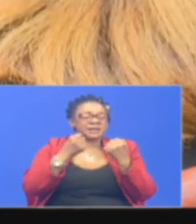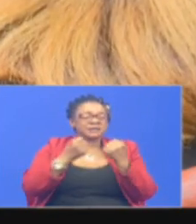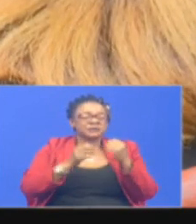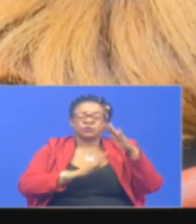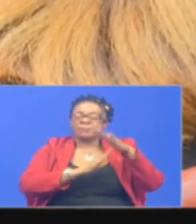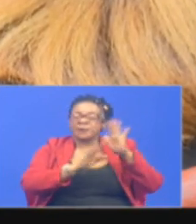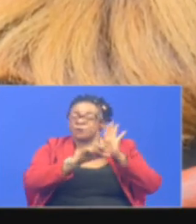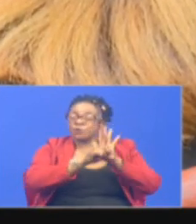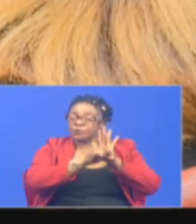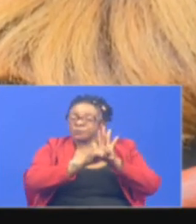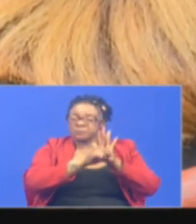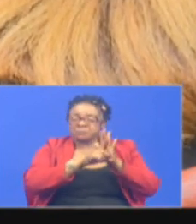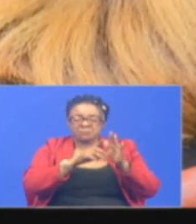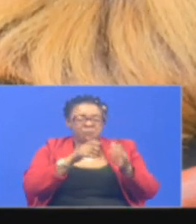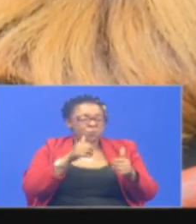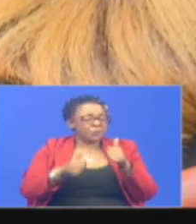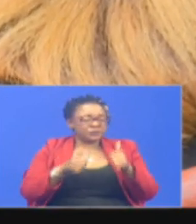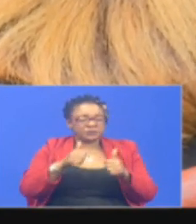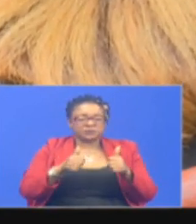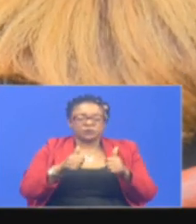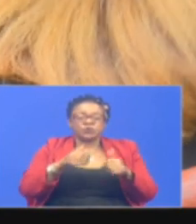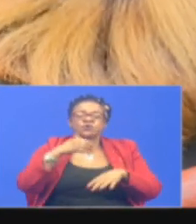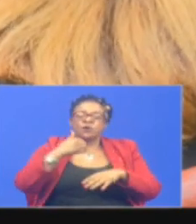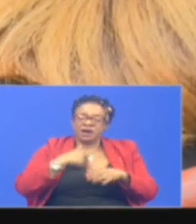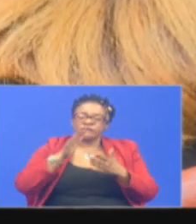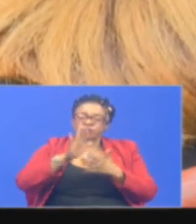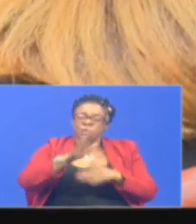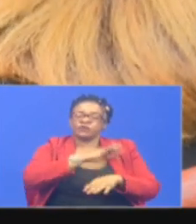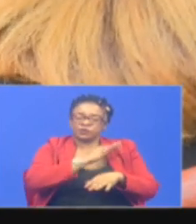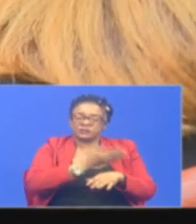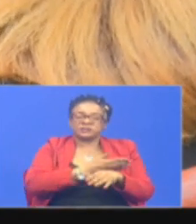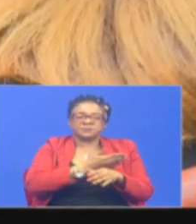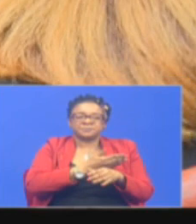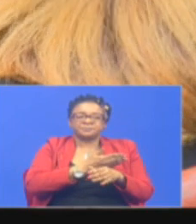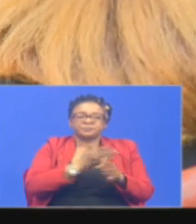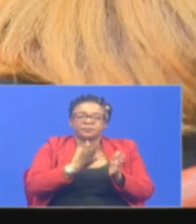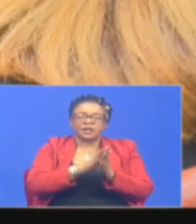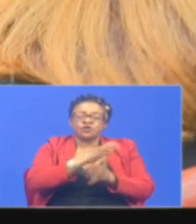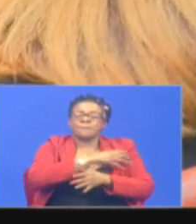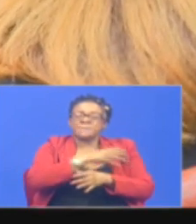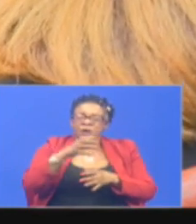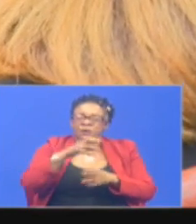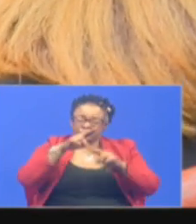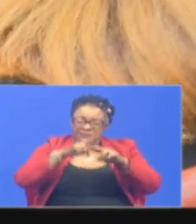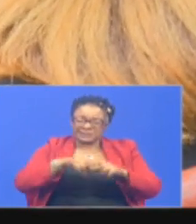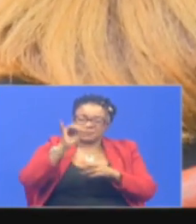the land from which you derive your authority and your power to sit